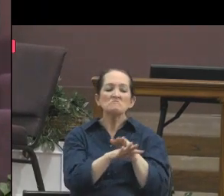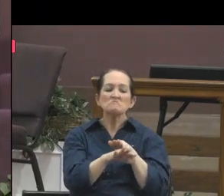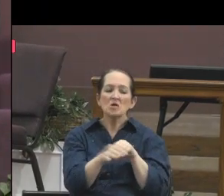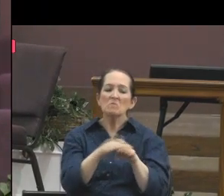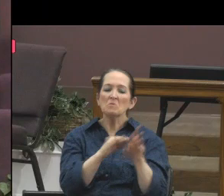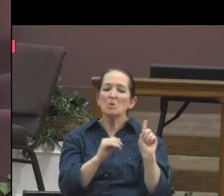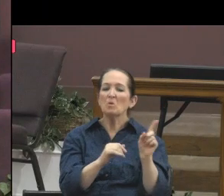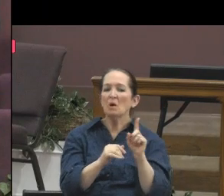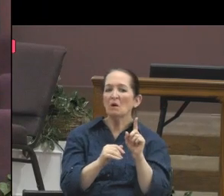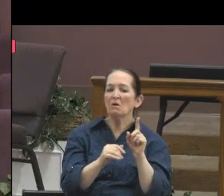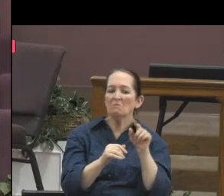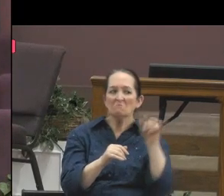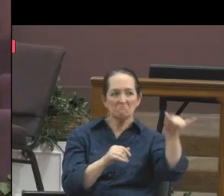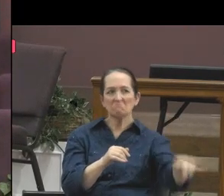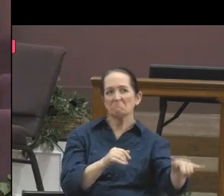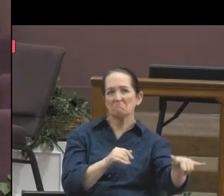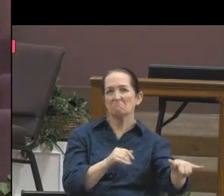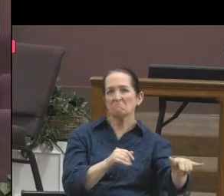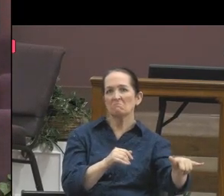where it's at.